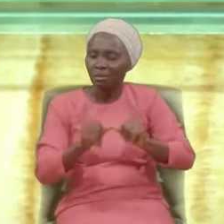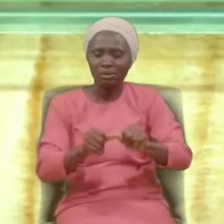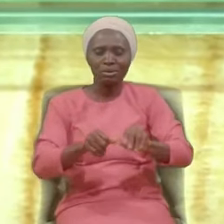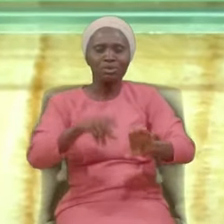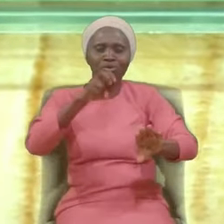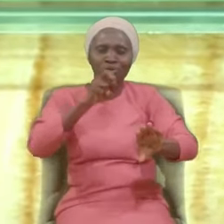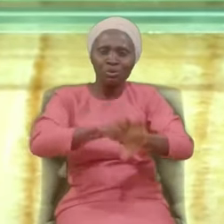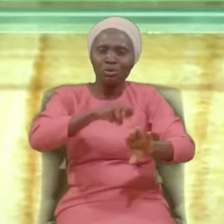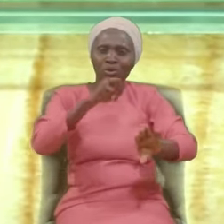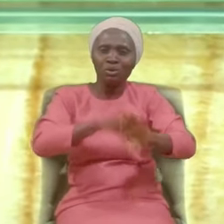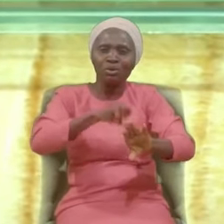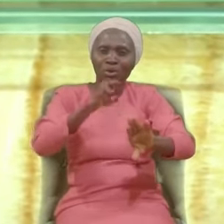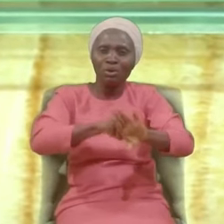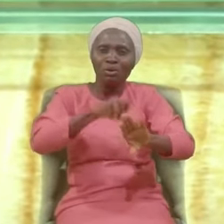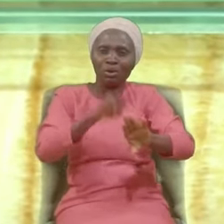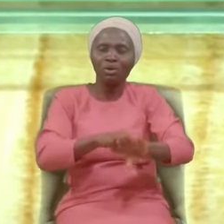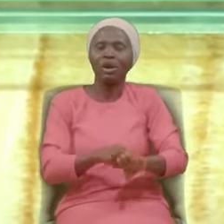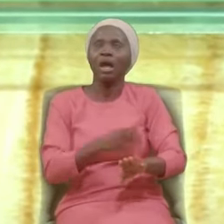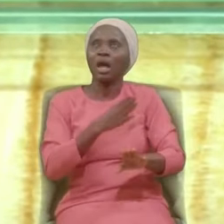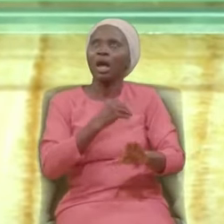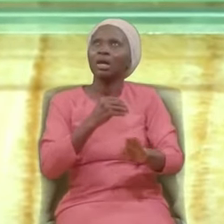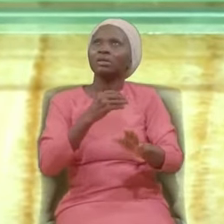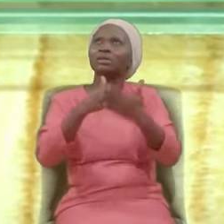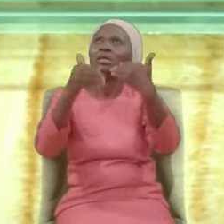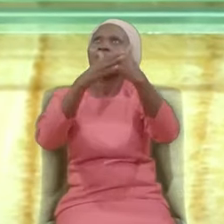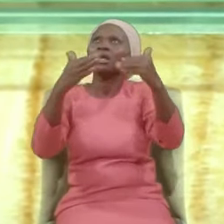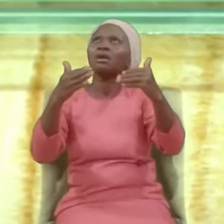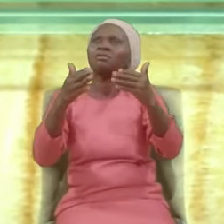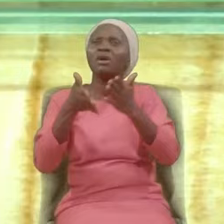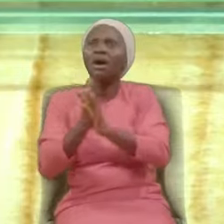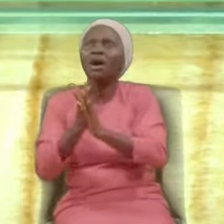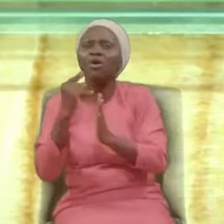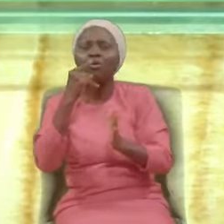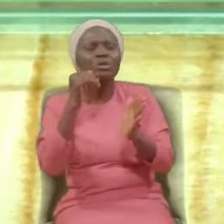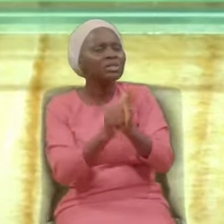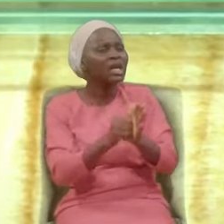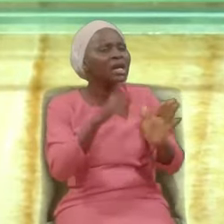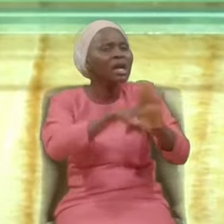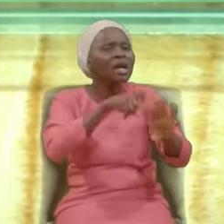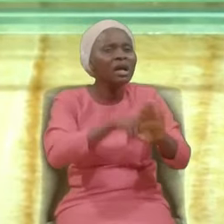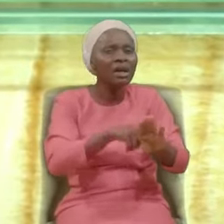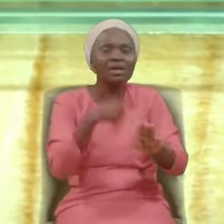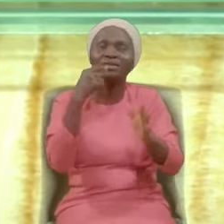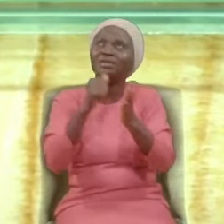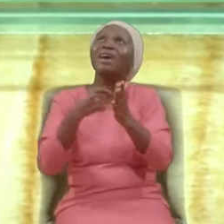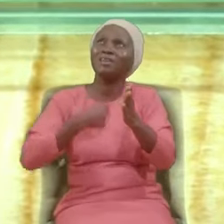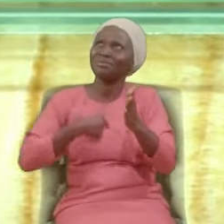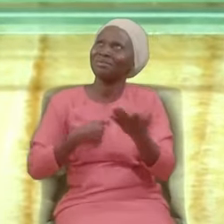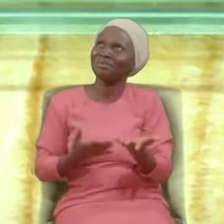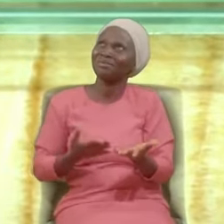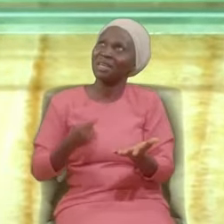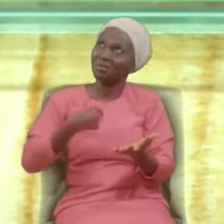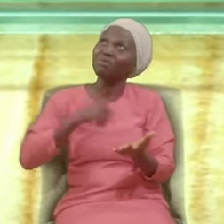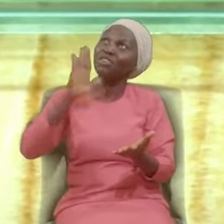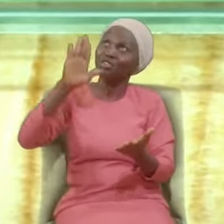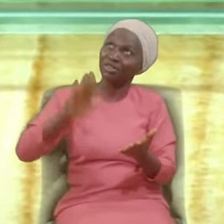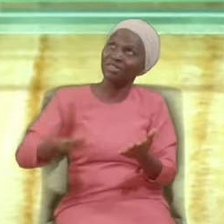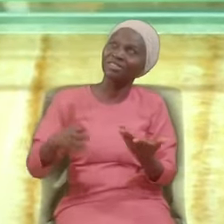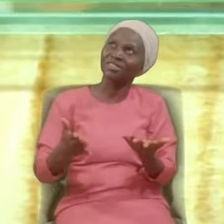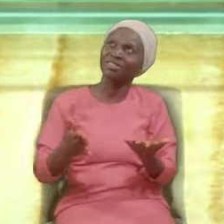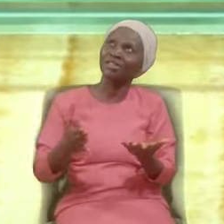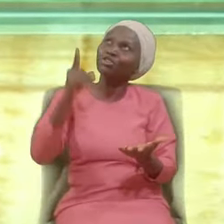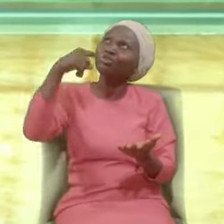is that? And you say, it's me, child of God. I'm asking for this. You told me all